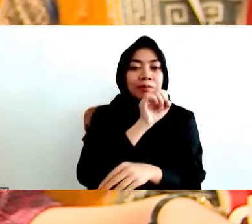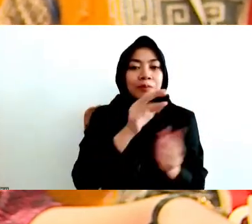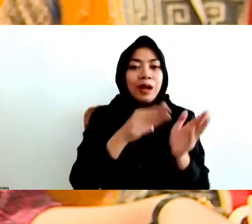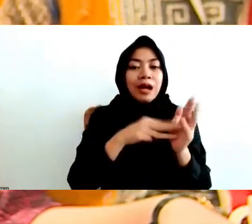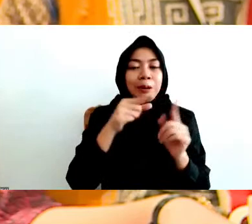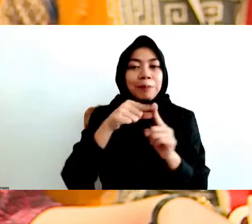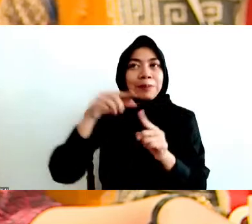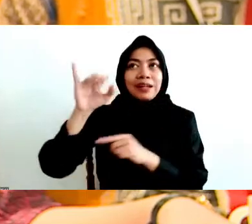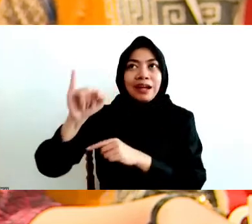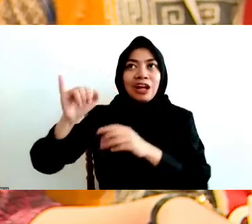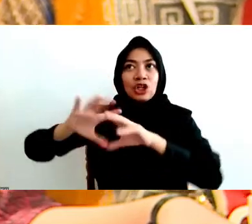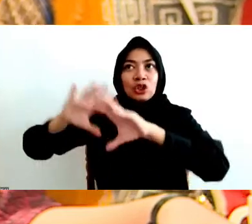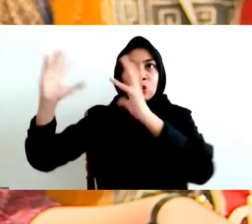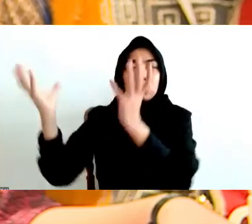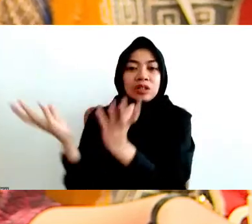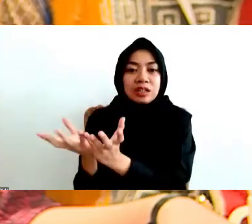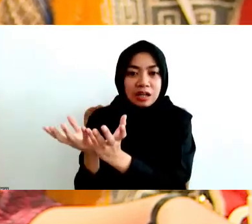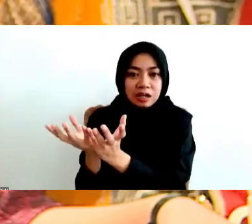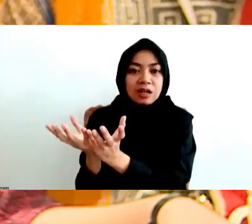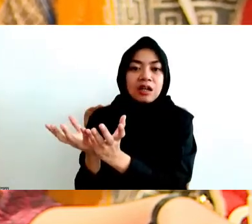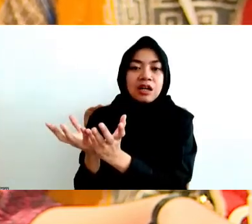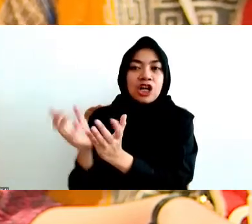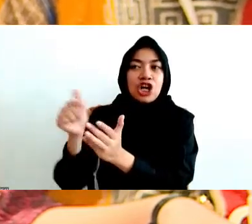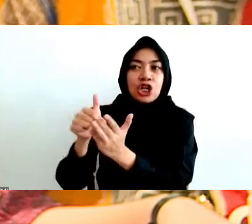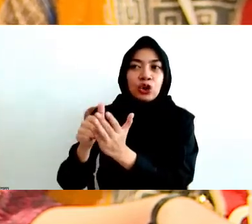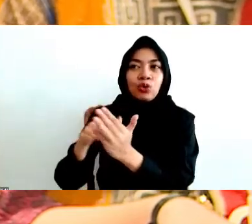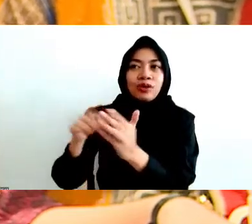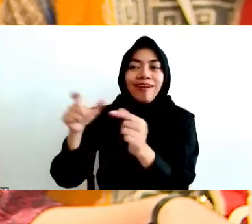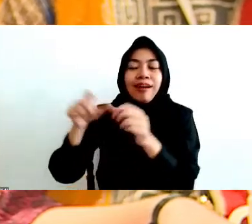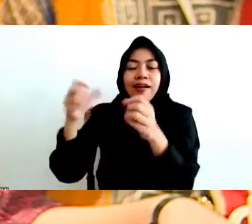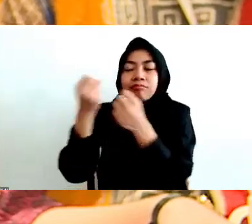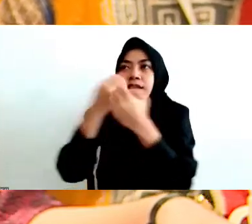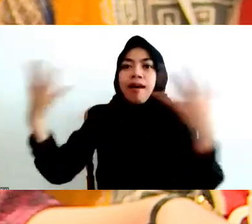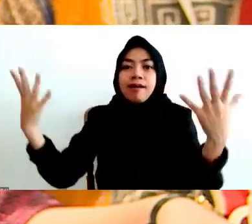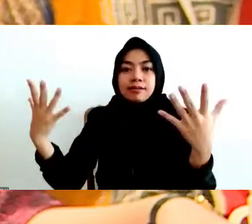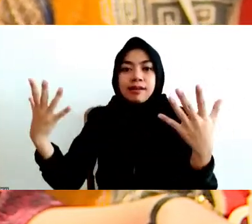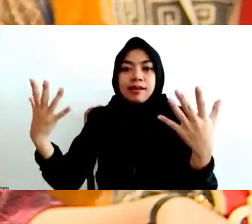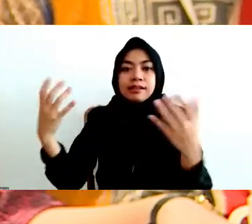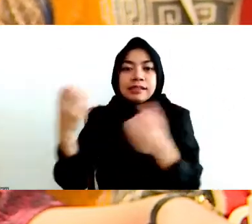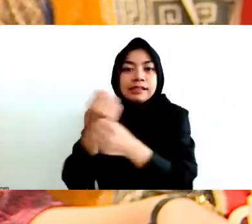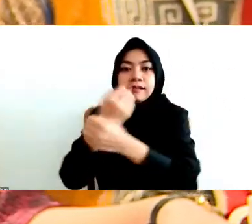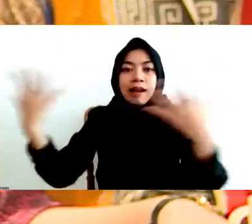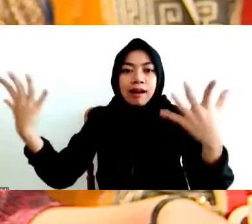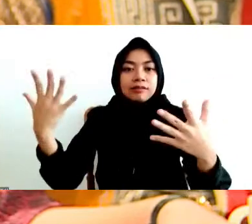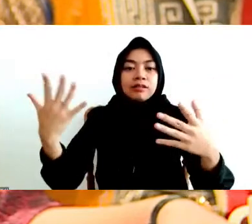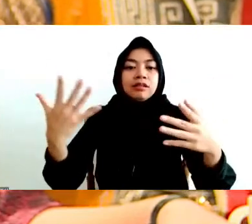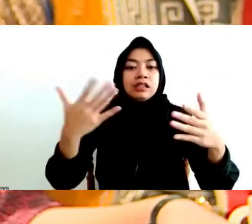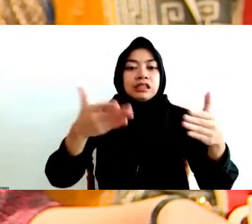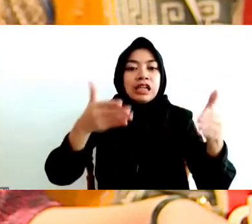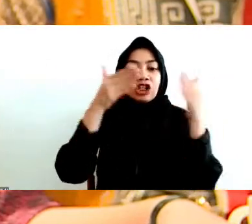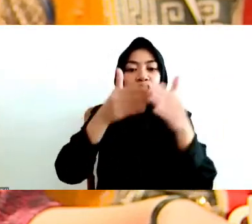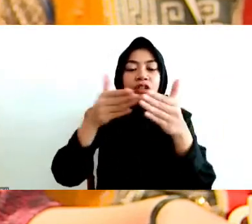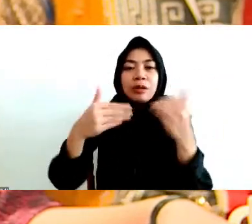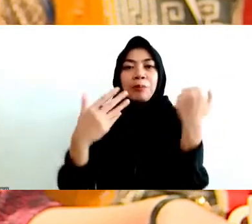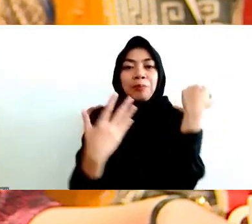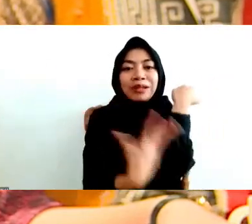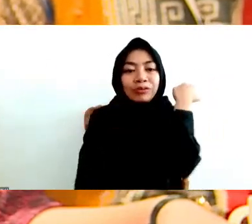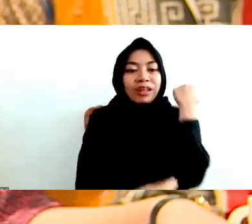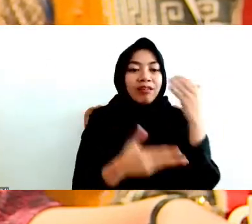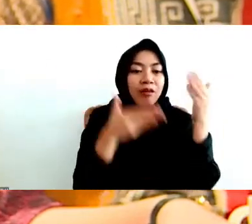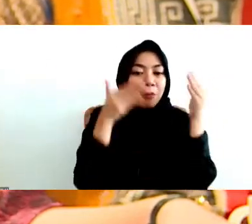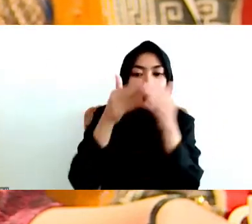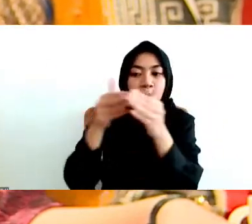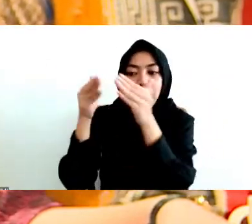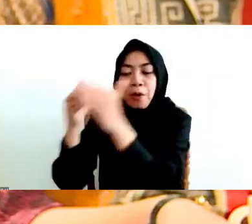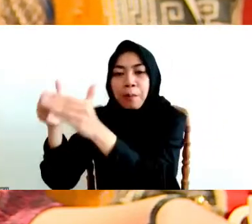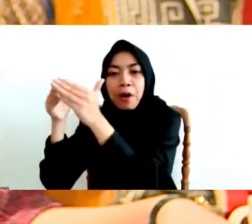accurately capturing the depth or the dimension of poverty, zooming in to the level of